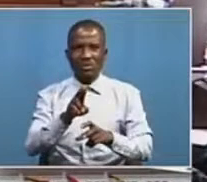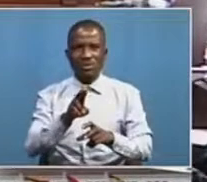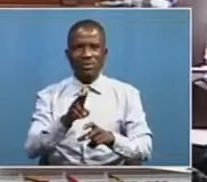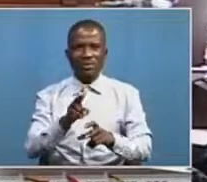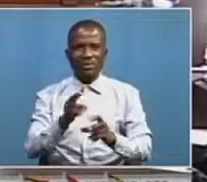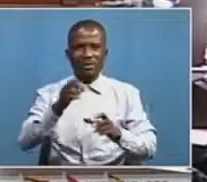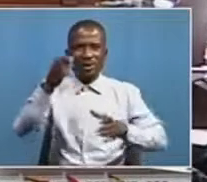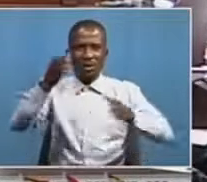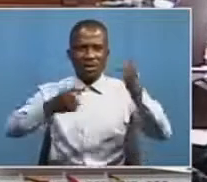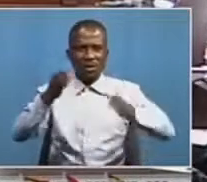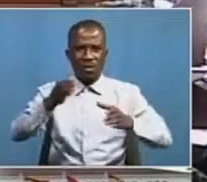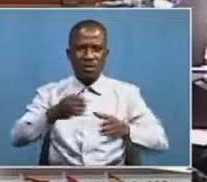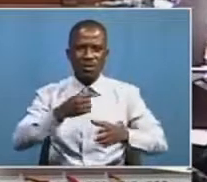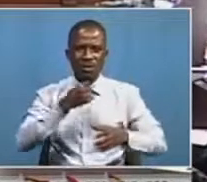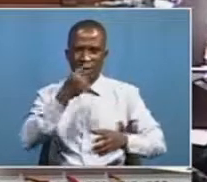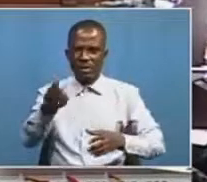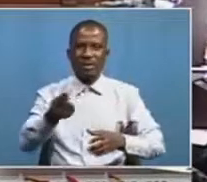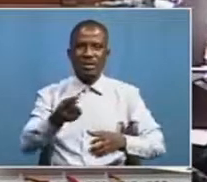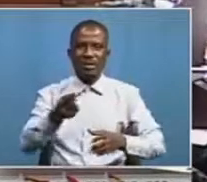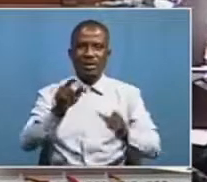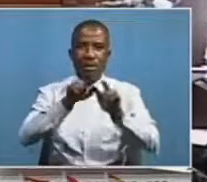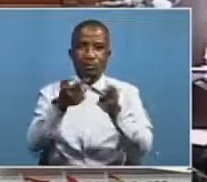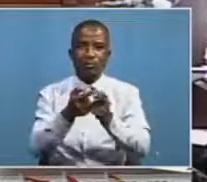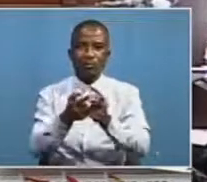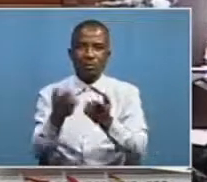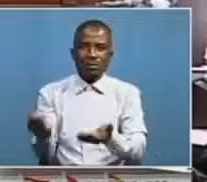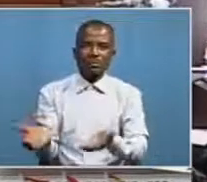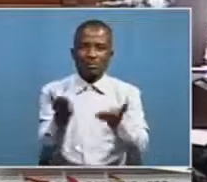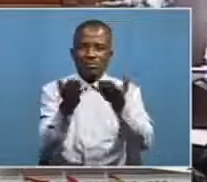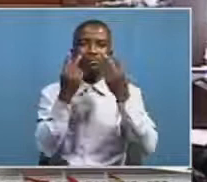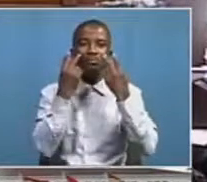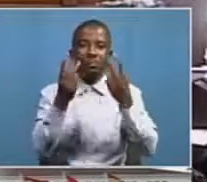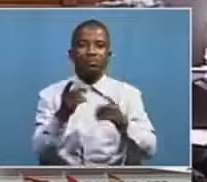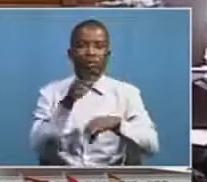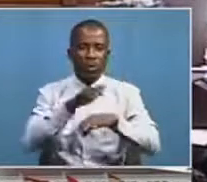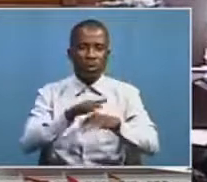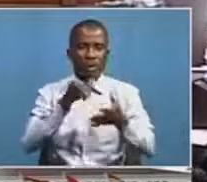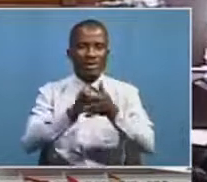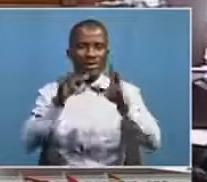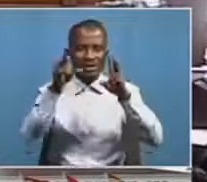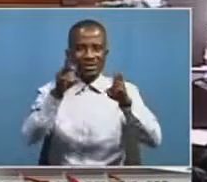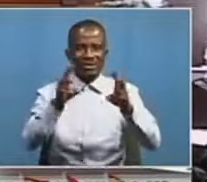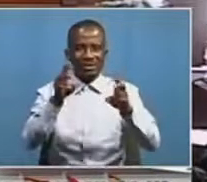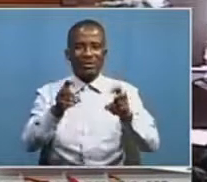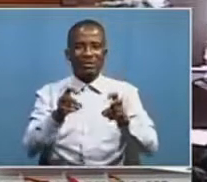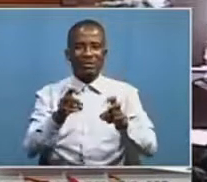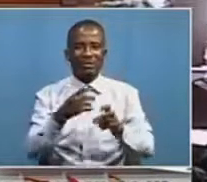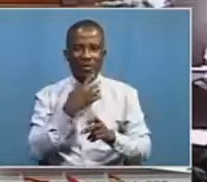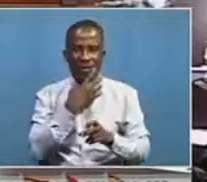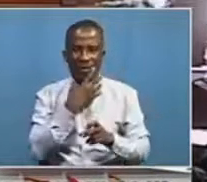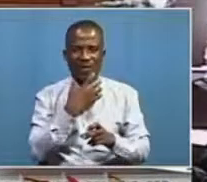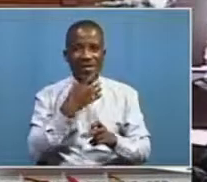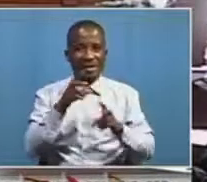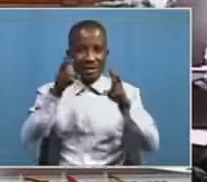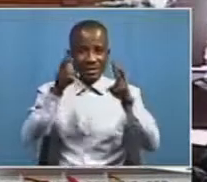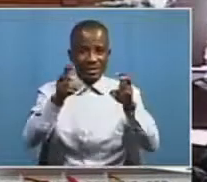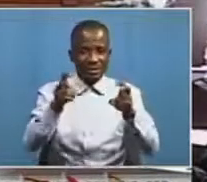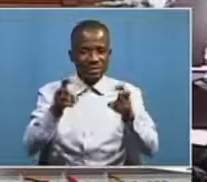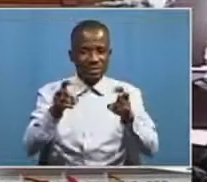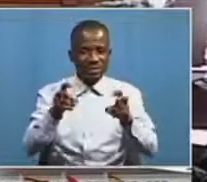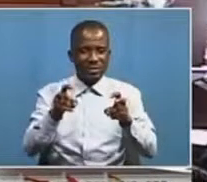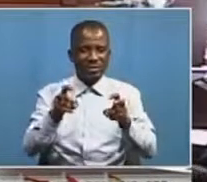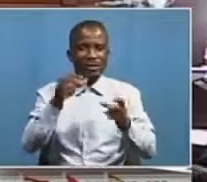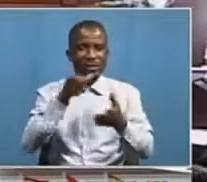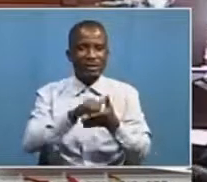The court accordingly ordered the parties to file their respective submissions on this issue. The case of the respondent on this issue is